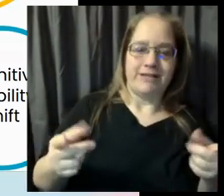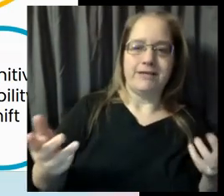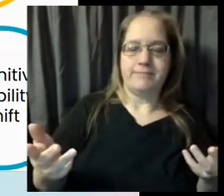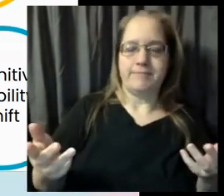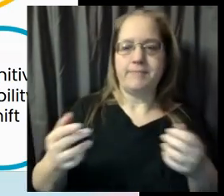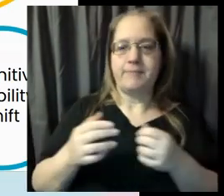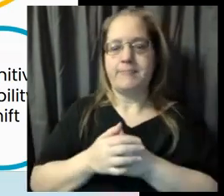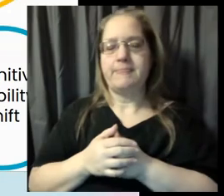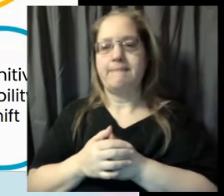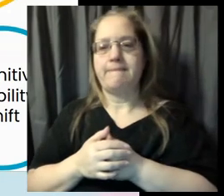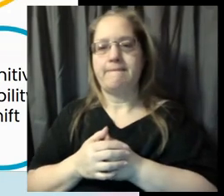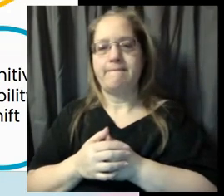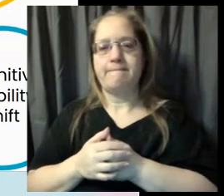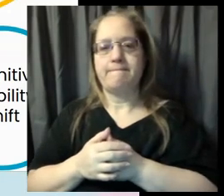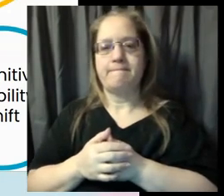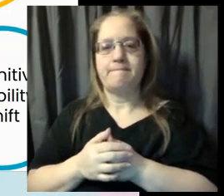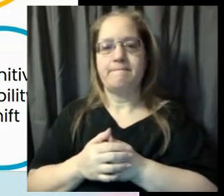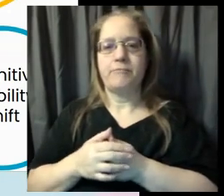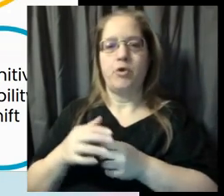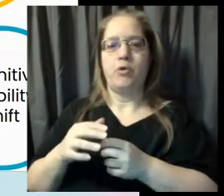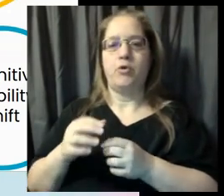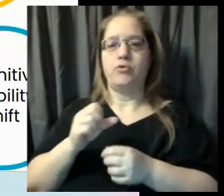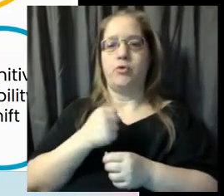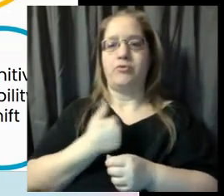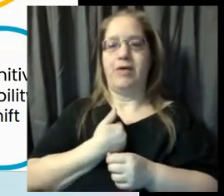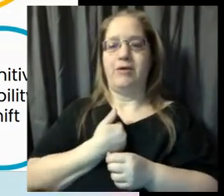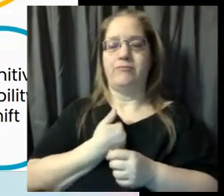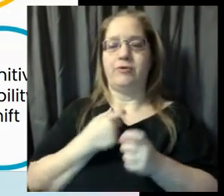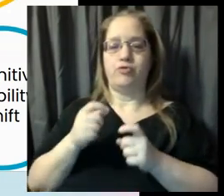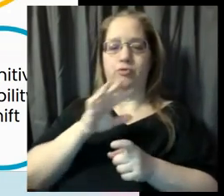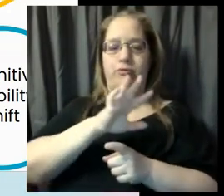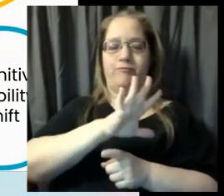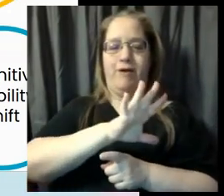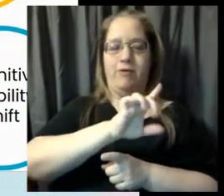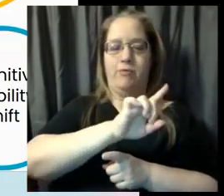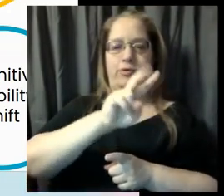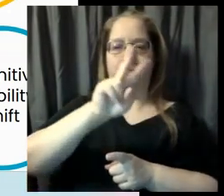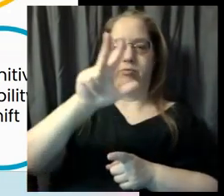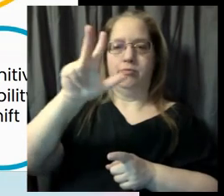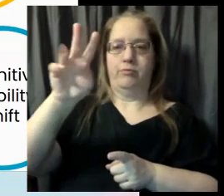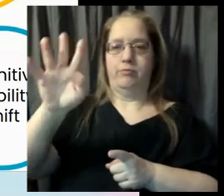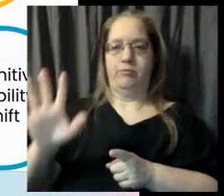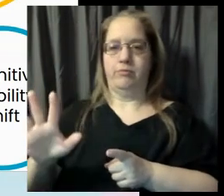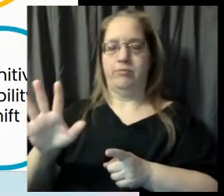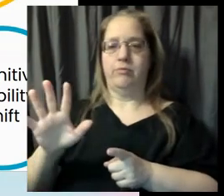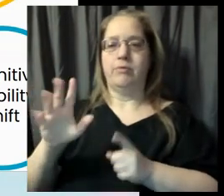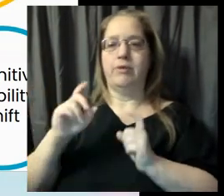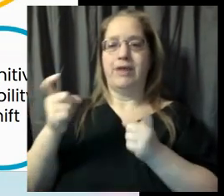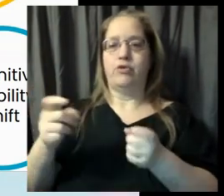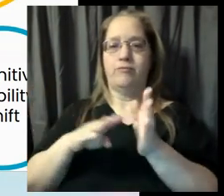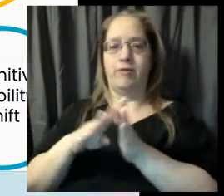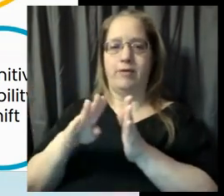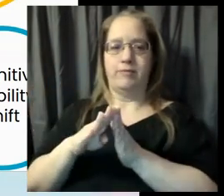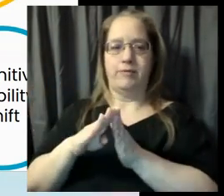surrounding executive self-control are the 5 key executive functions that contribute to this development. And they are